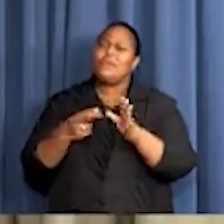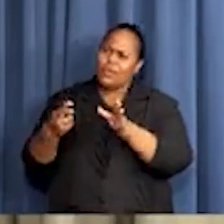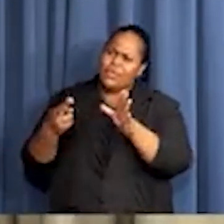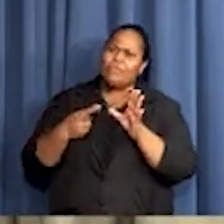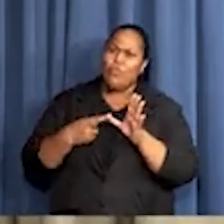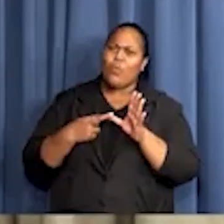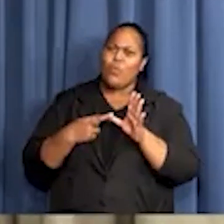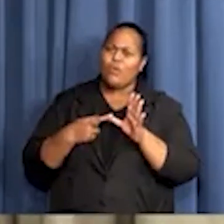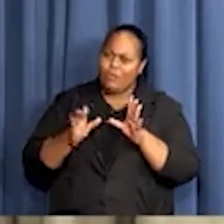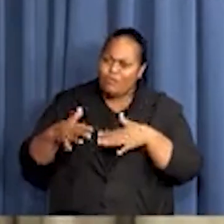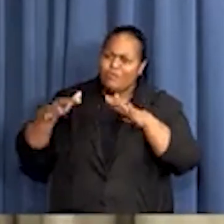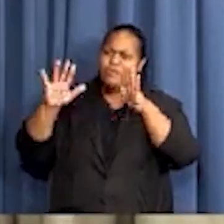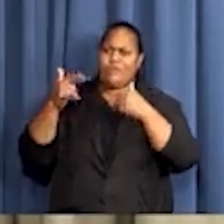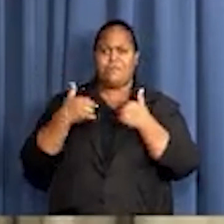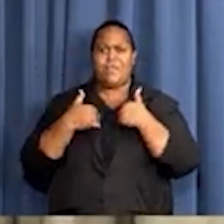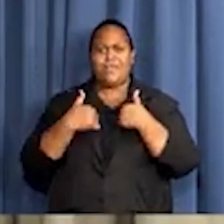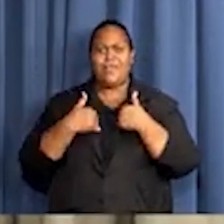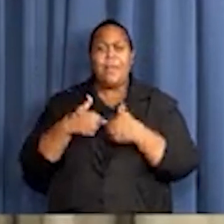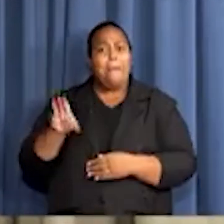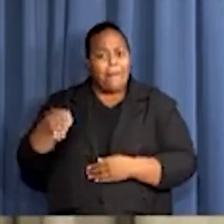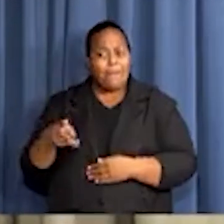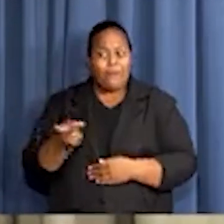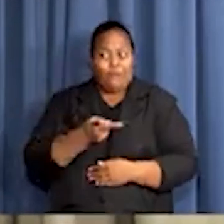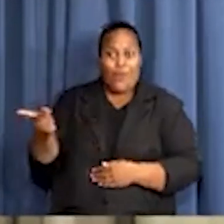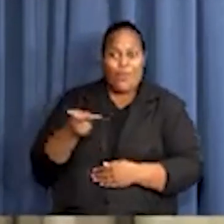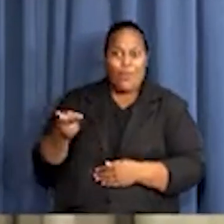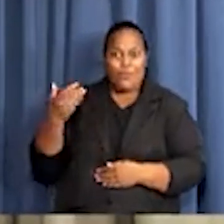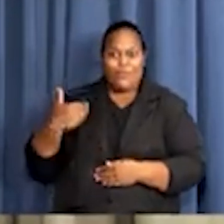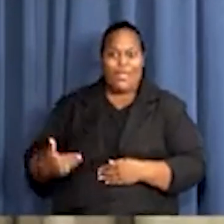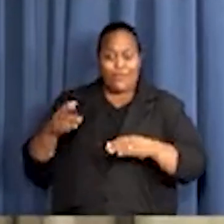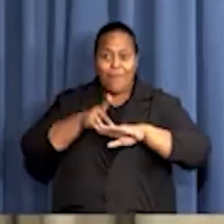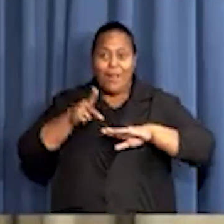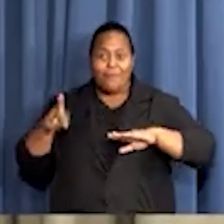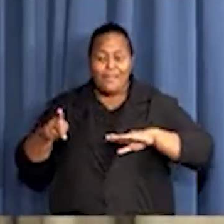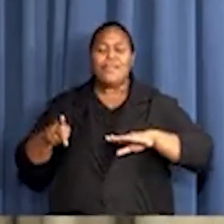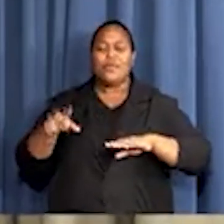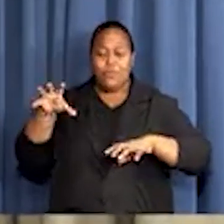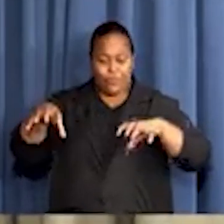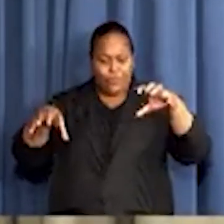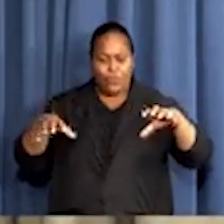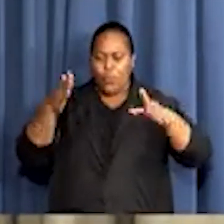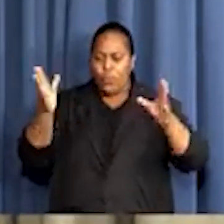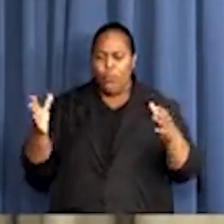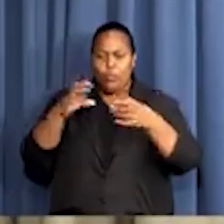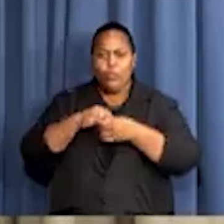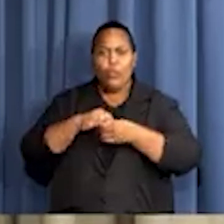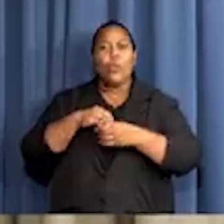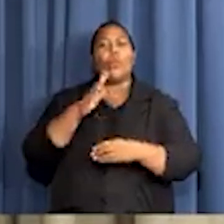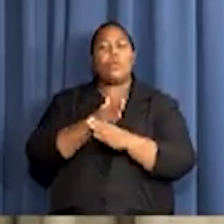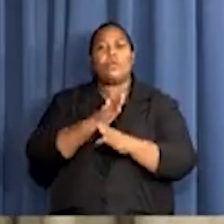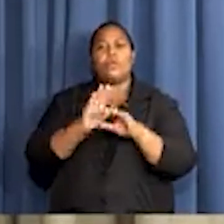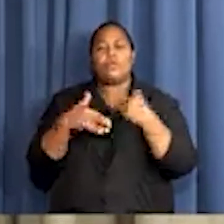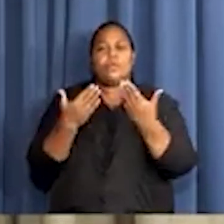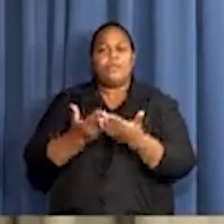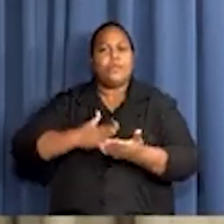from me for members of both sides of the House to work together in the interests of the nation and its